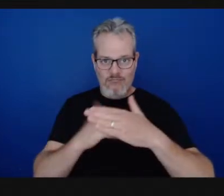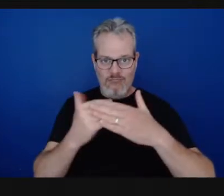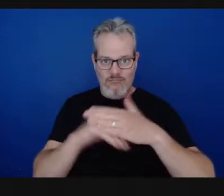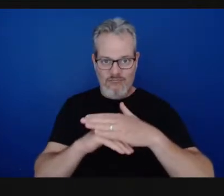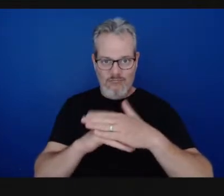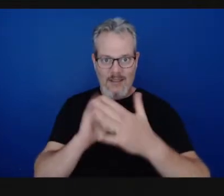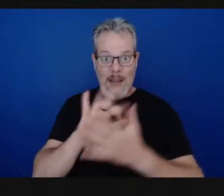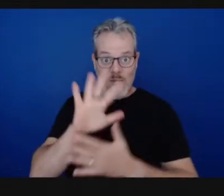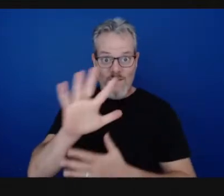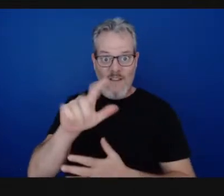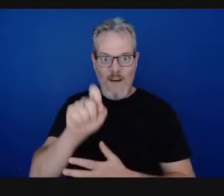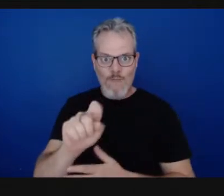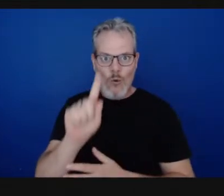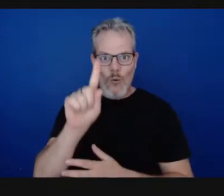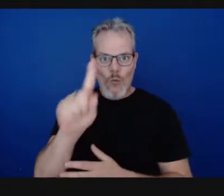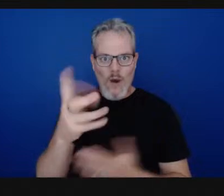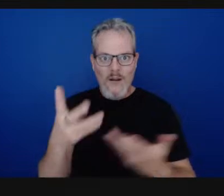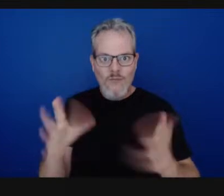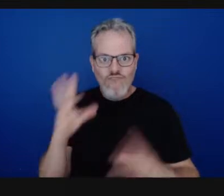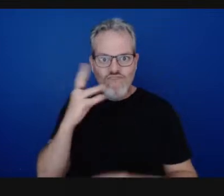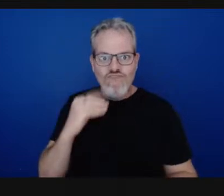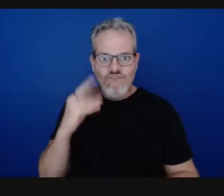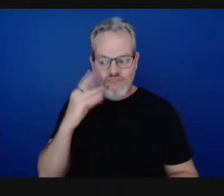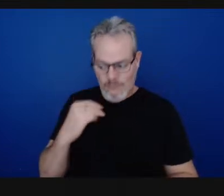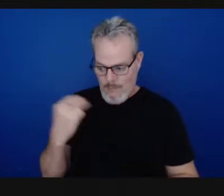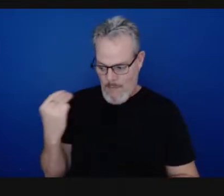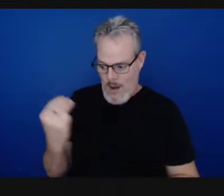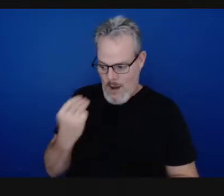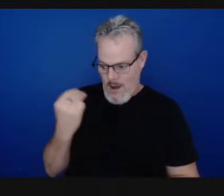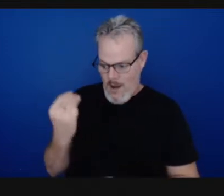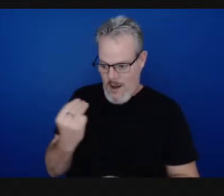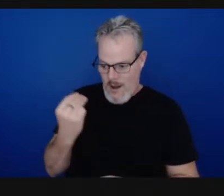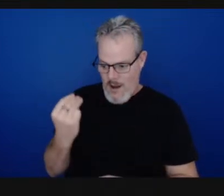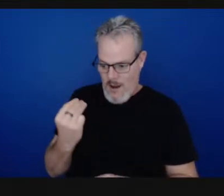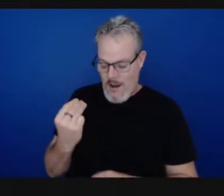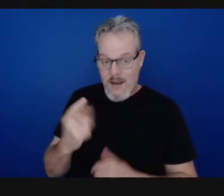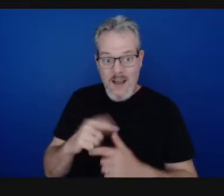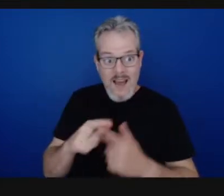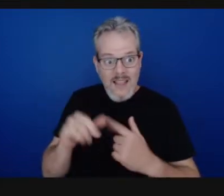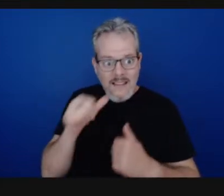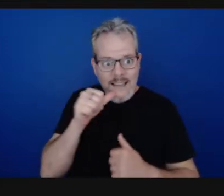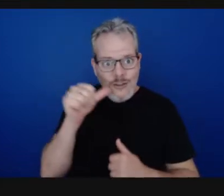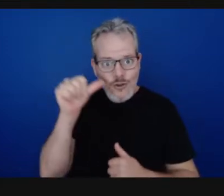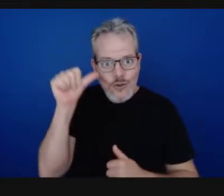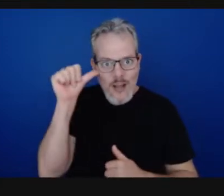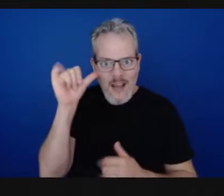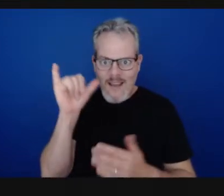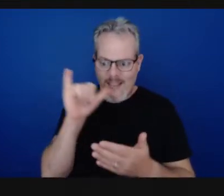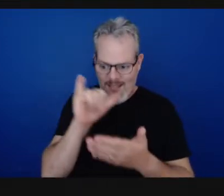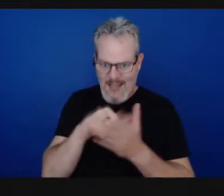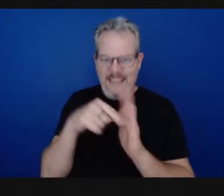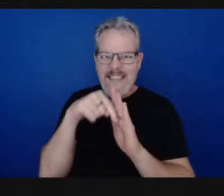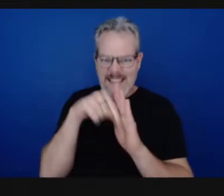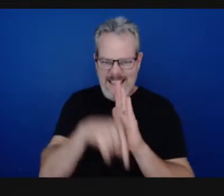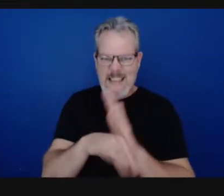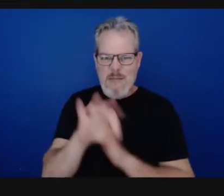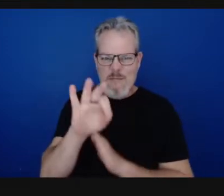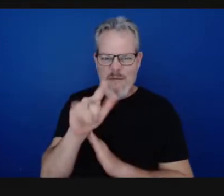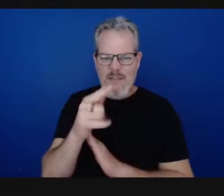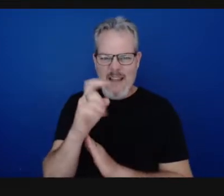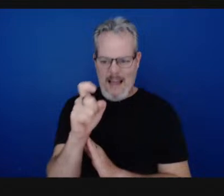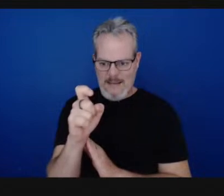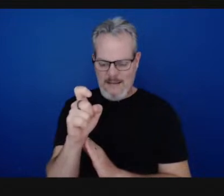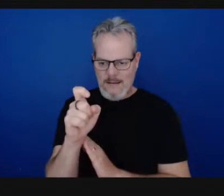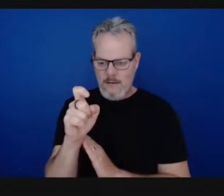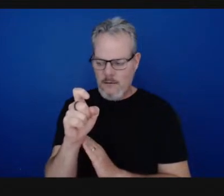5.1 we had on Monday, and then yesterday the deep flexure. What's what I'm missing?